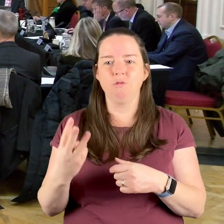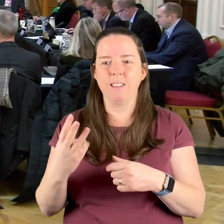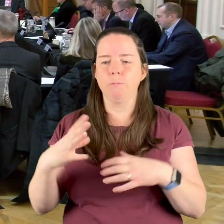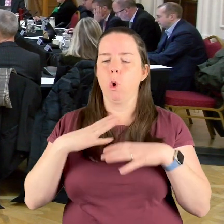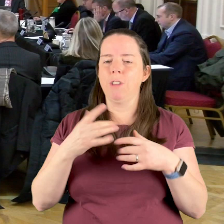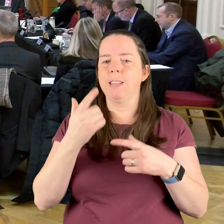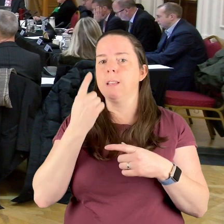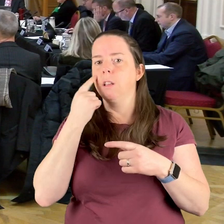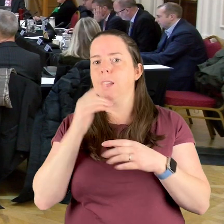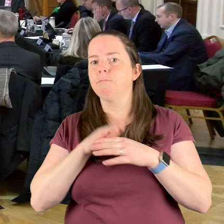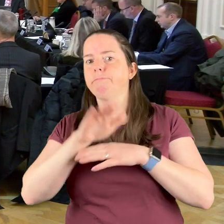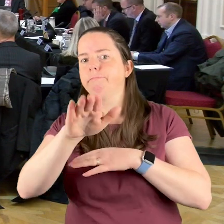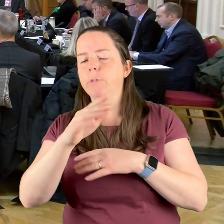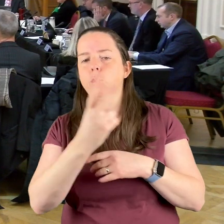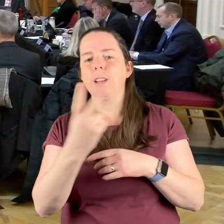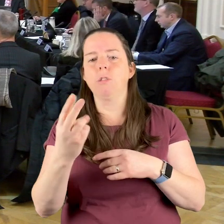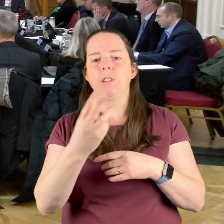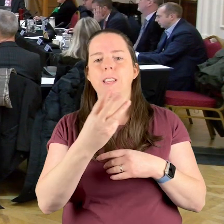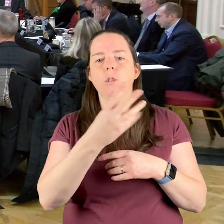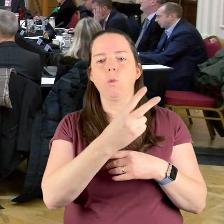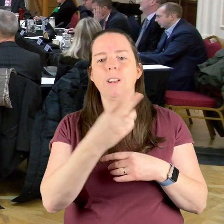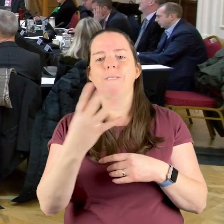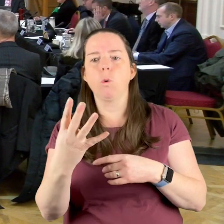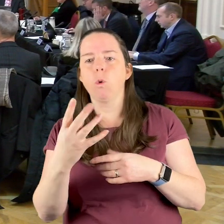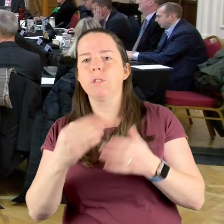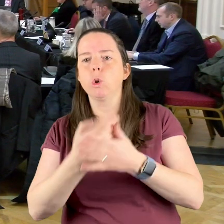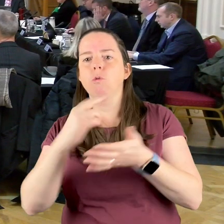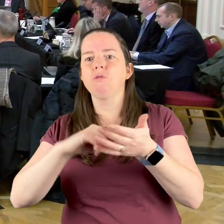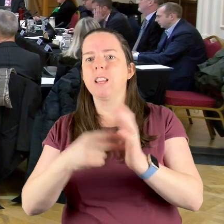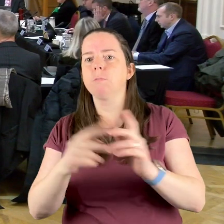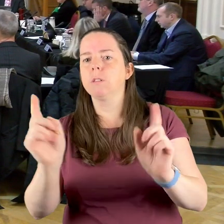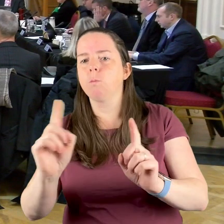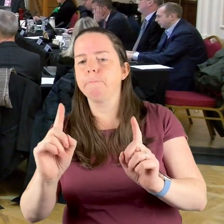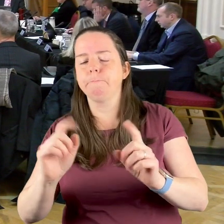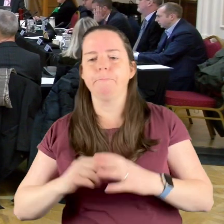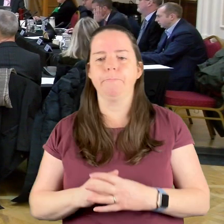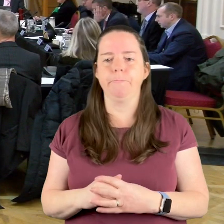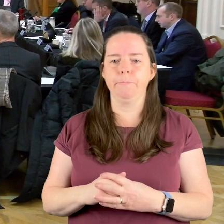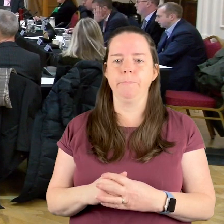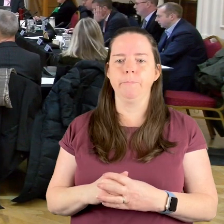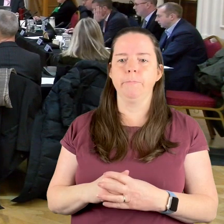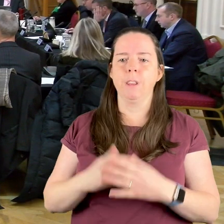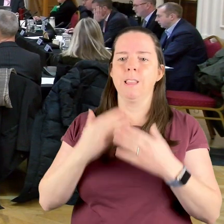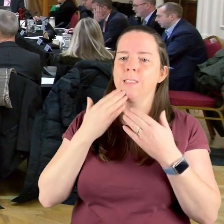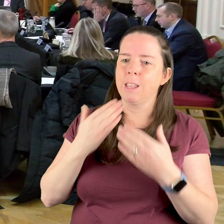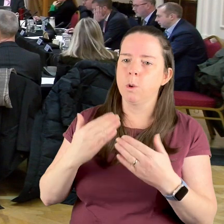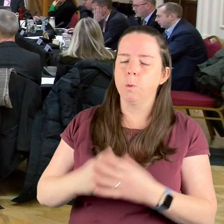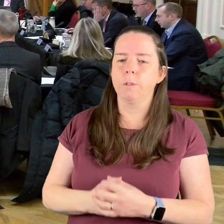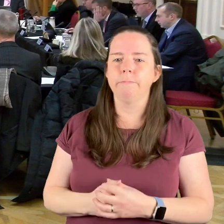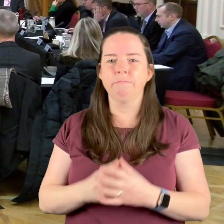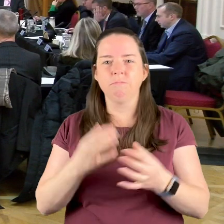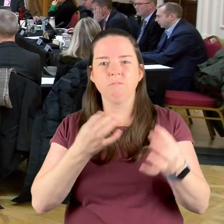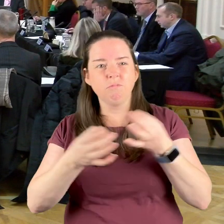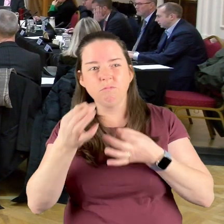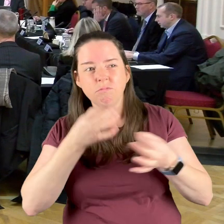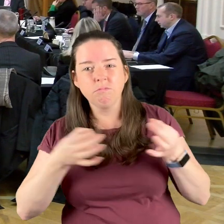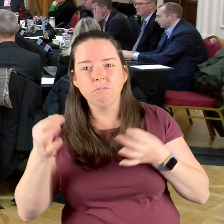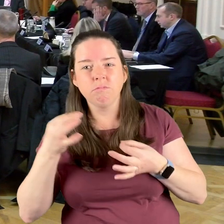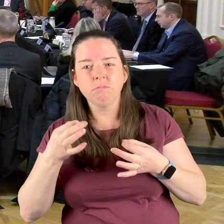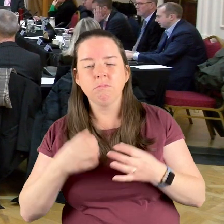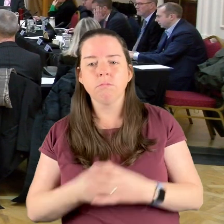looking forward to 23-24 and what the new arrangements need to look like. Thank you. Thank you, Jonathan. Question?